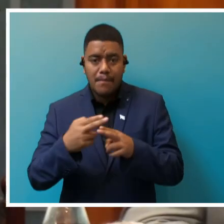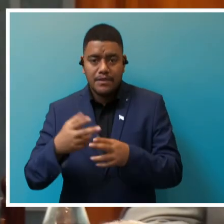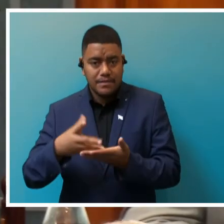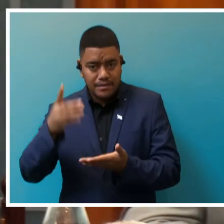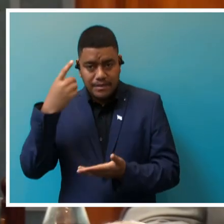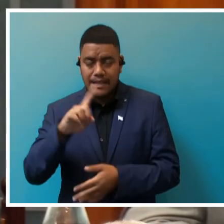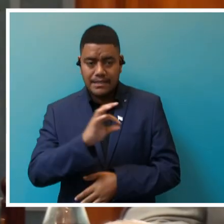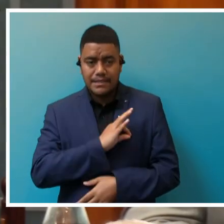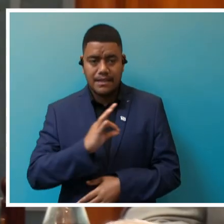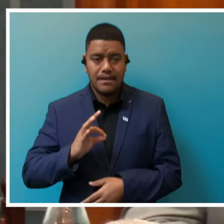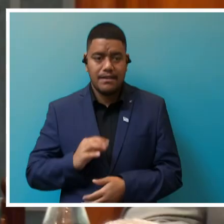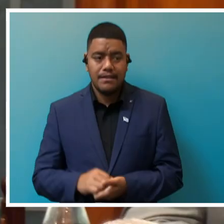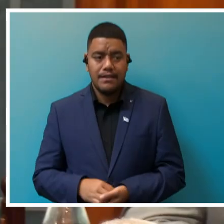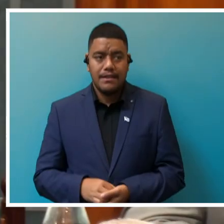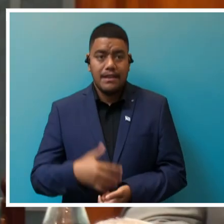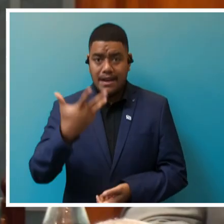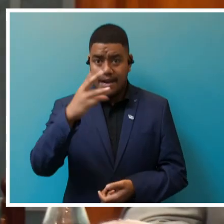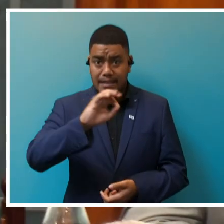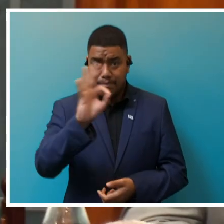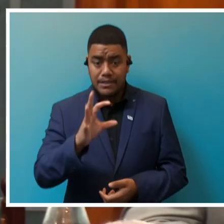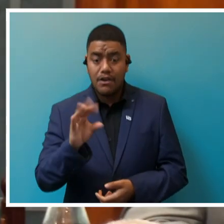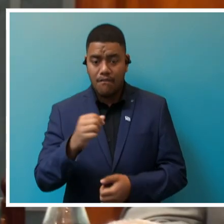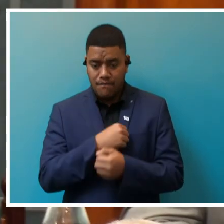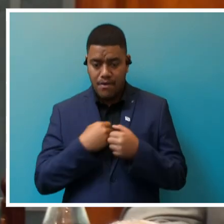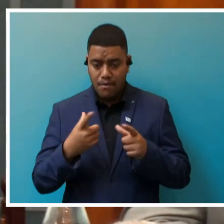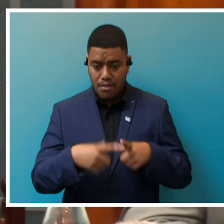staff. 90% of our local farmers are